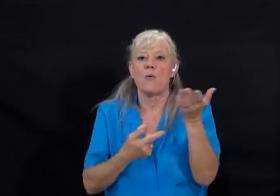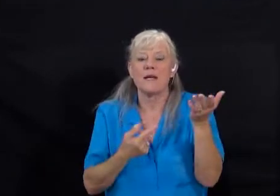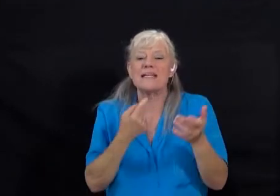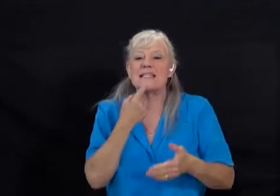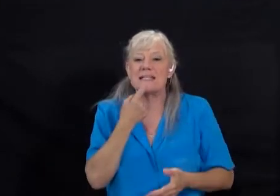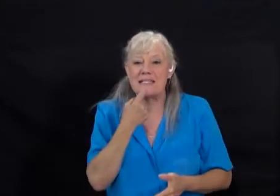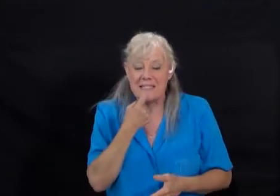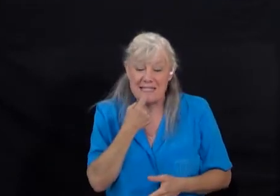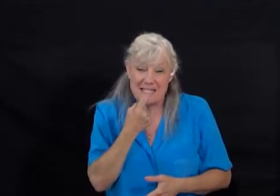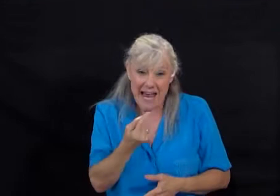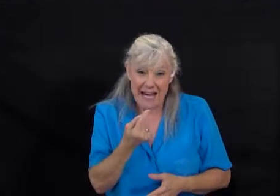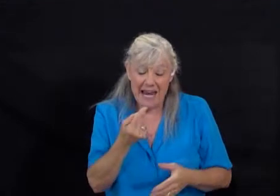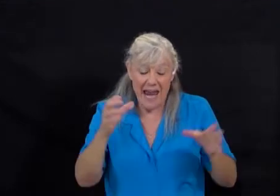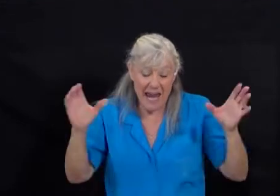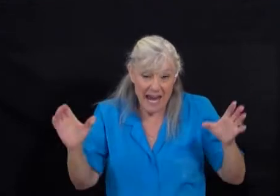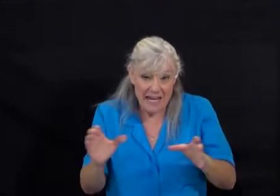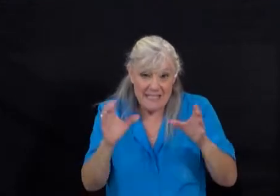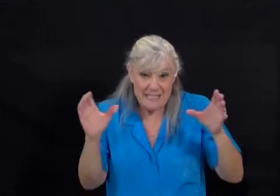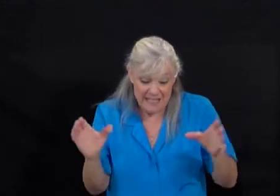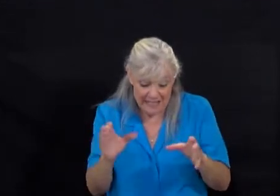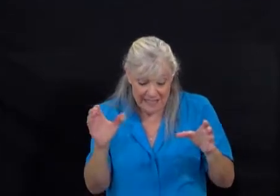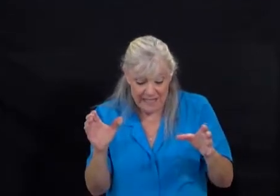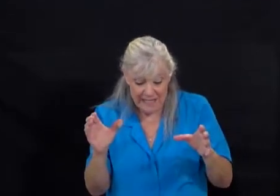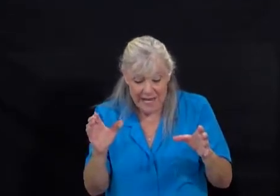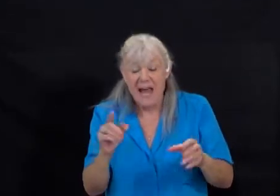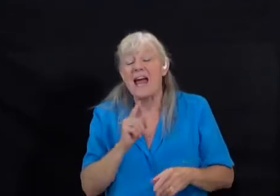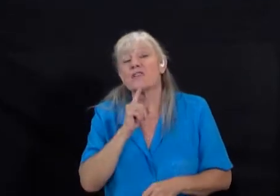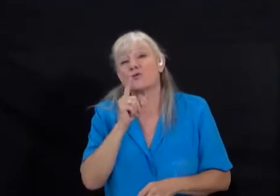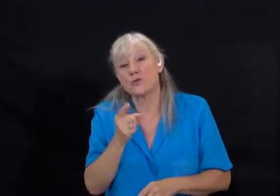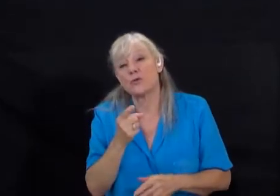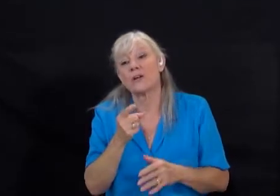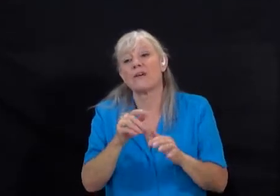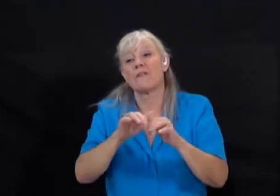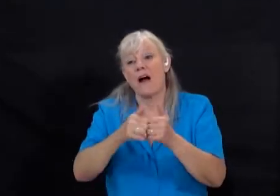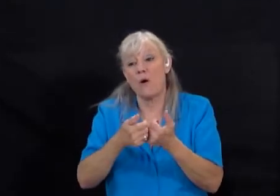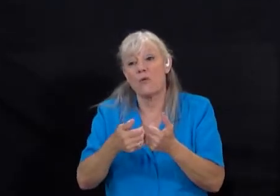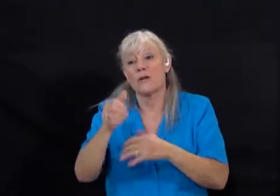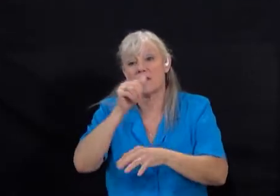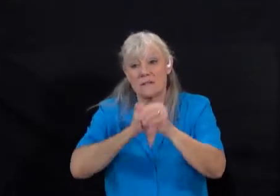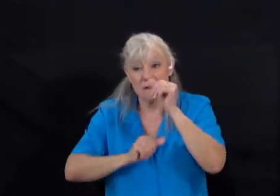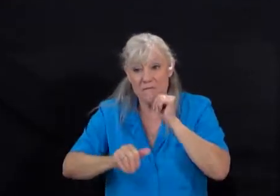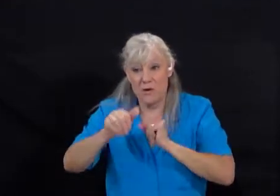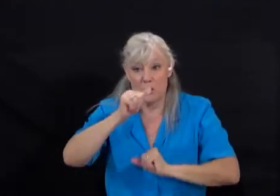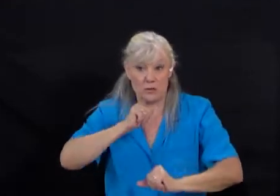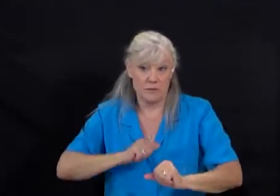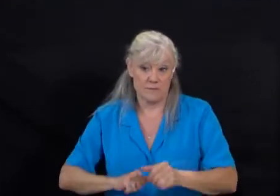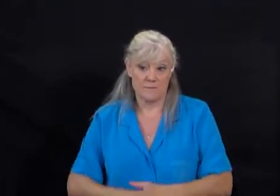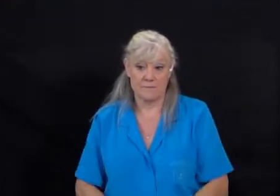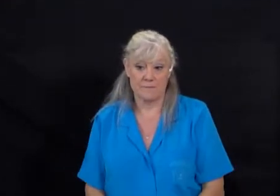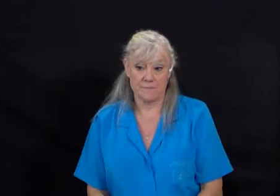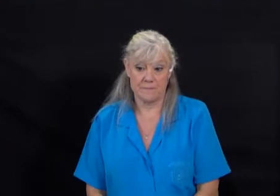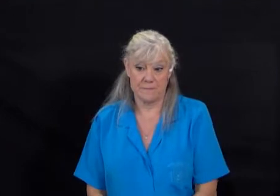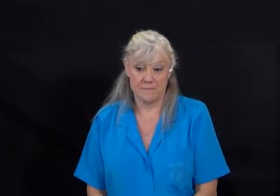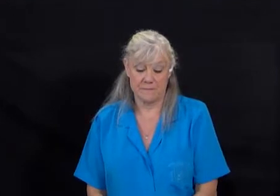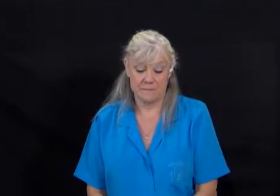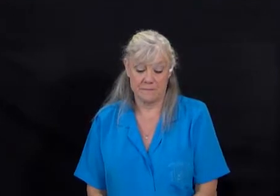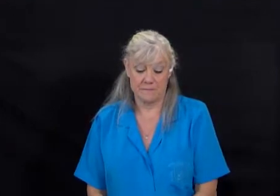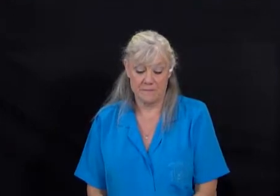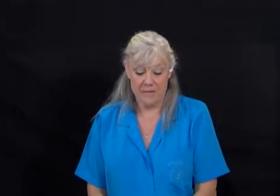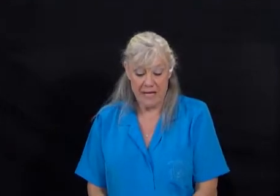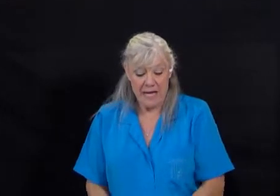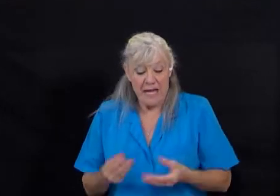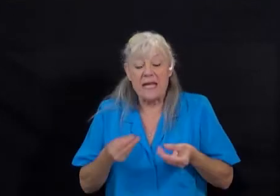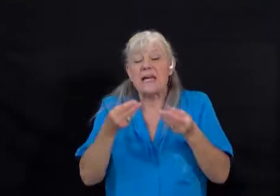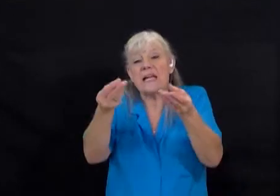what he did, and supremely by what he suffered. He illustrated his message and left us